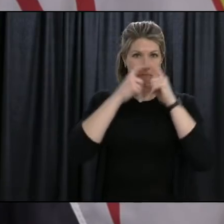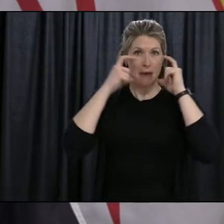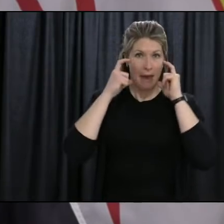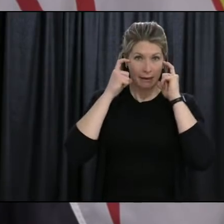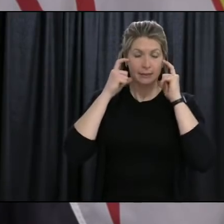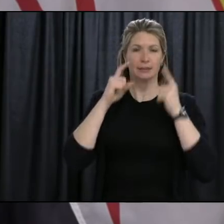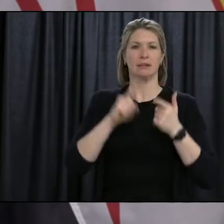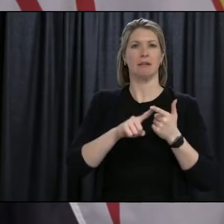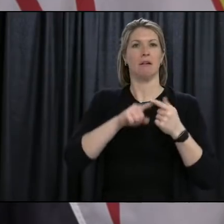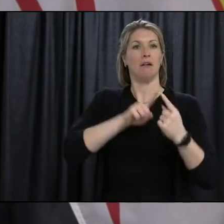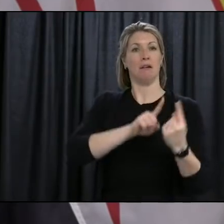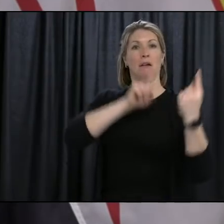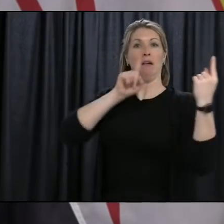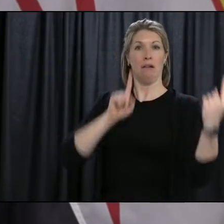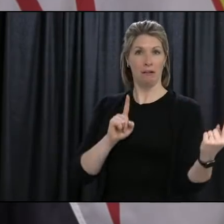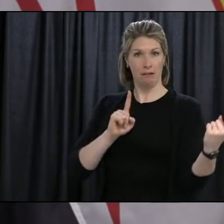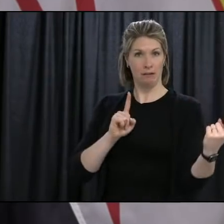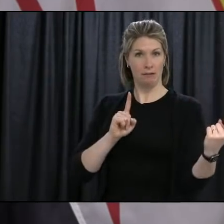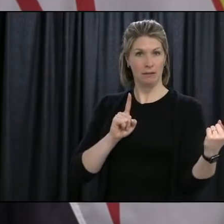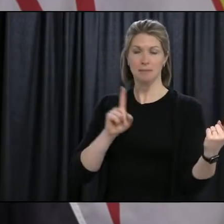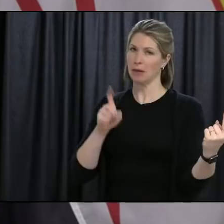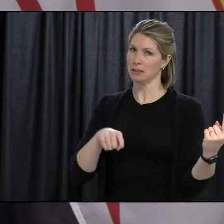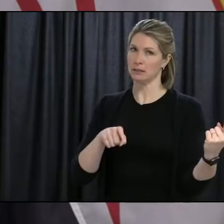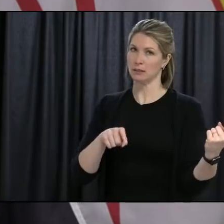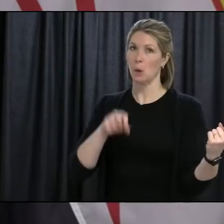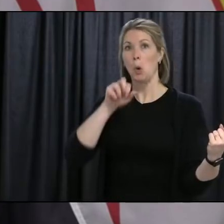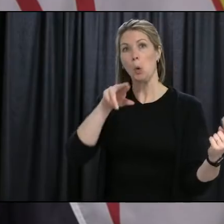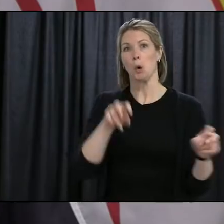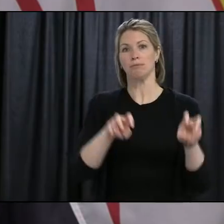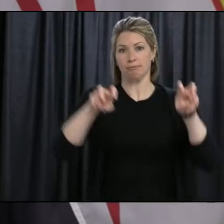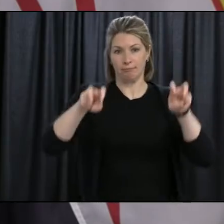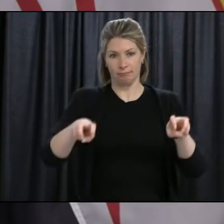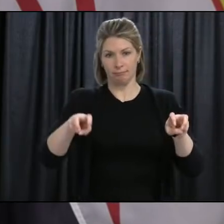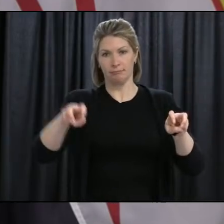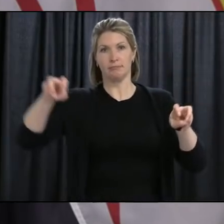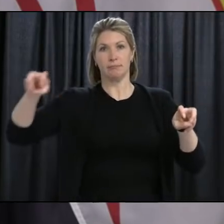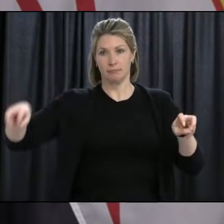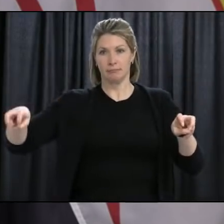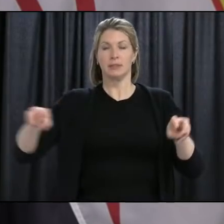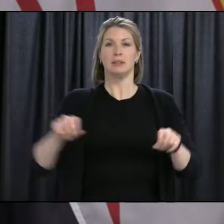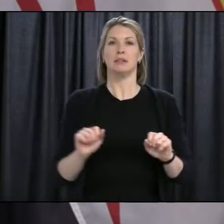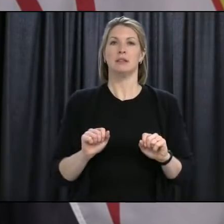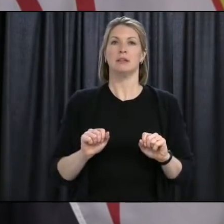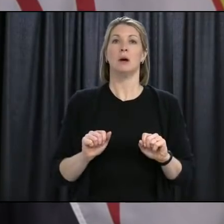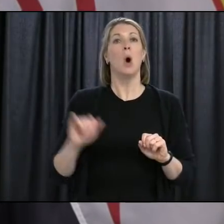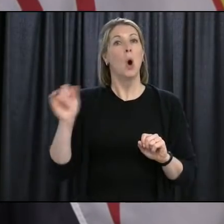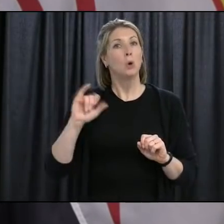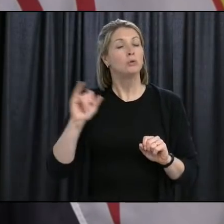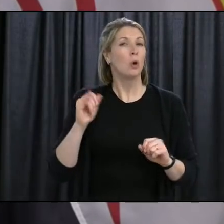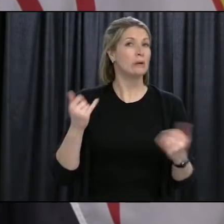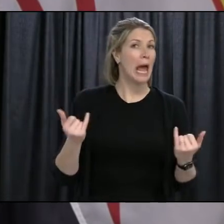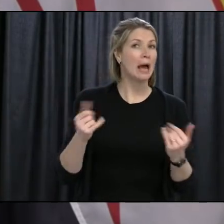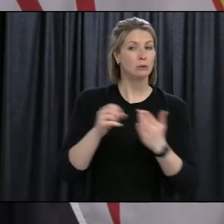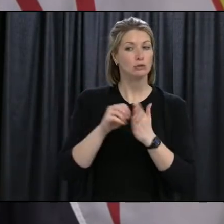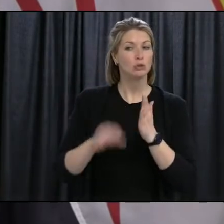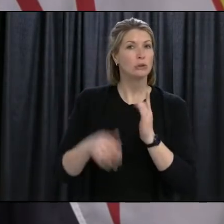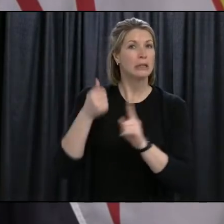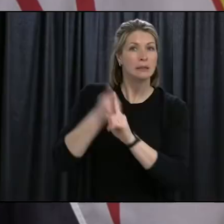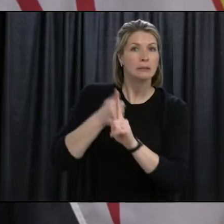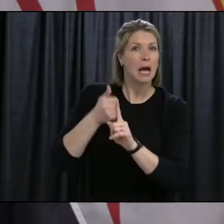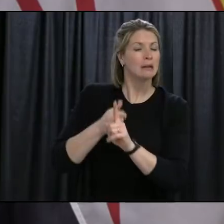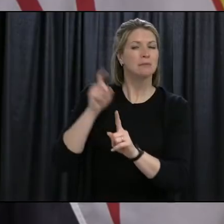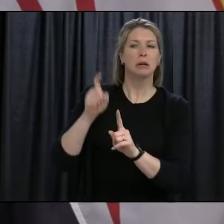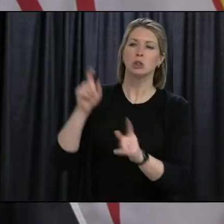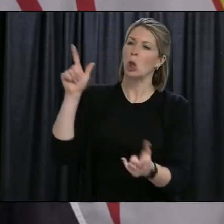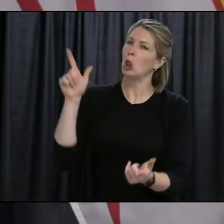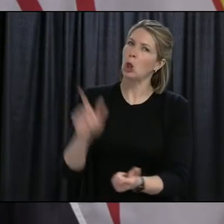distancing. In addition to that, I think people need to be more aware of their number of contacts and trying to keep their number of contacts low. Certainly